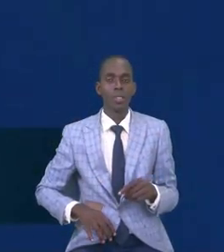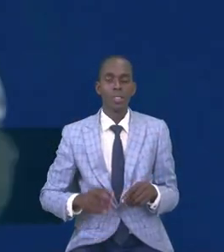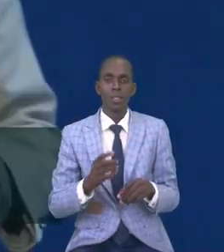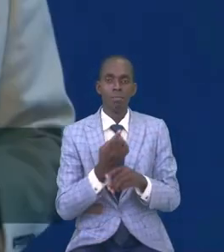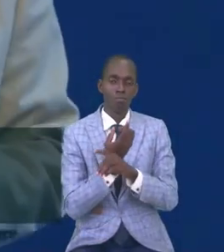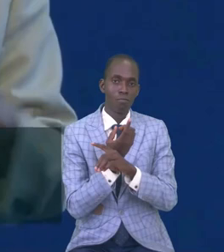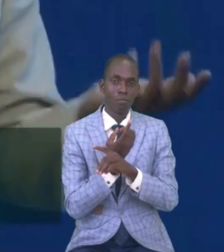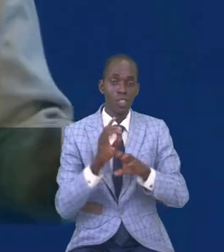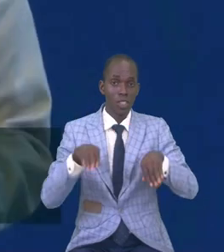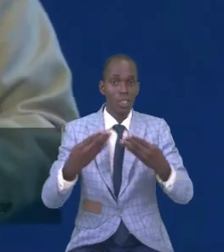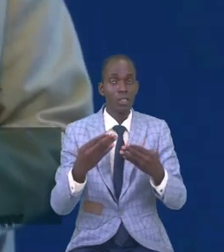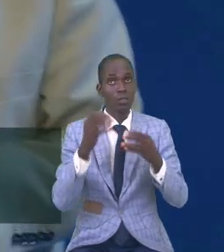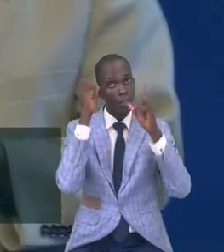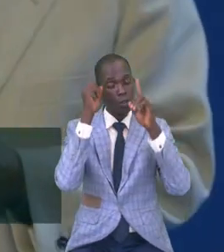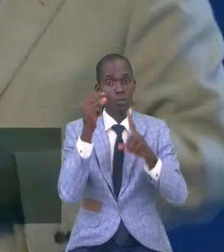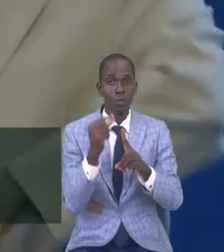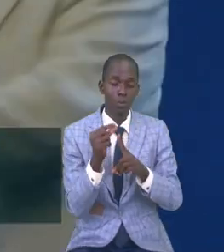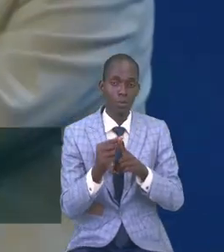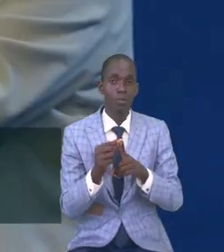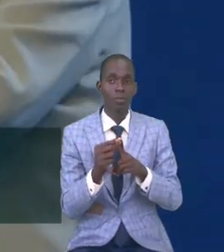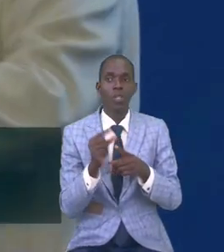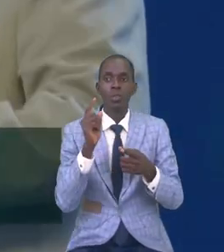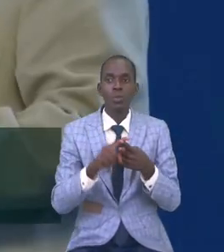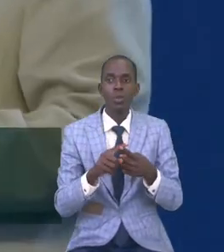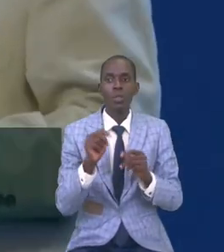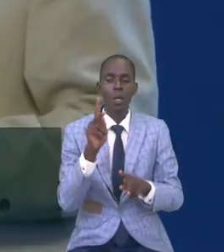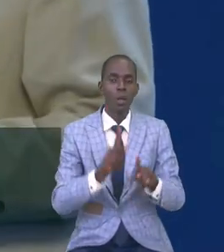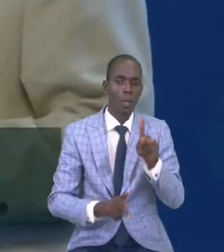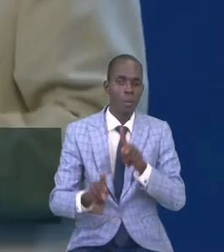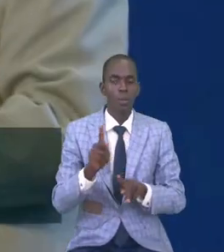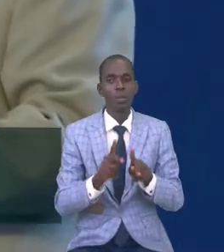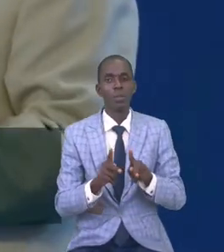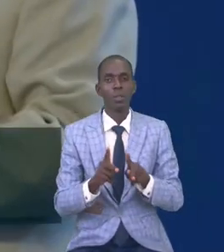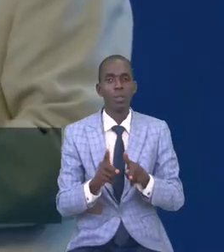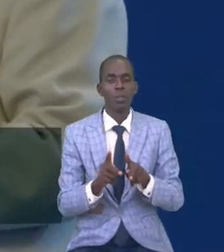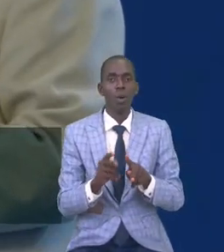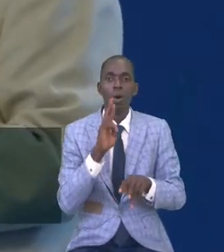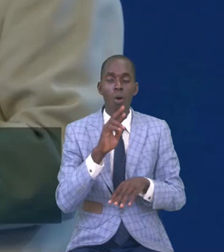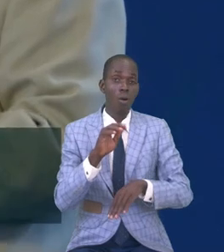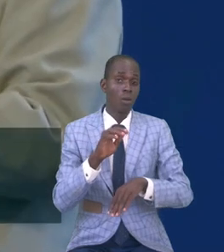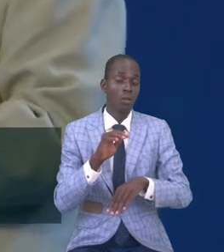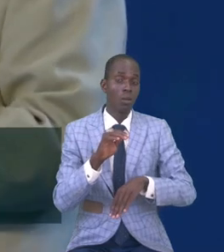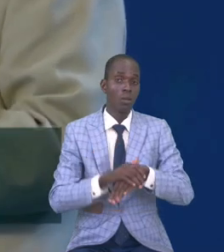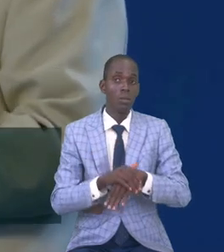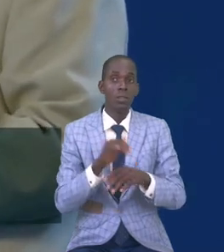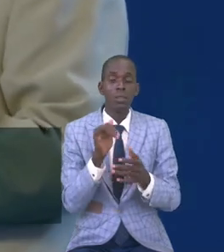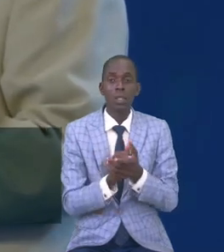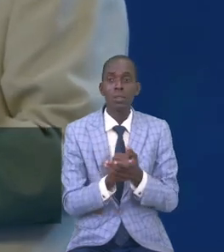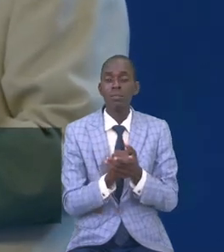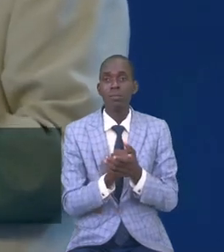his word, his message to those people on that